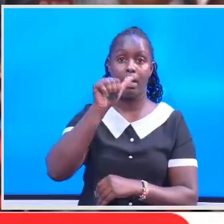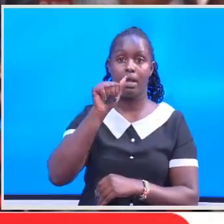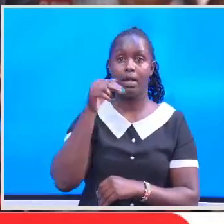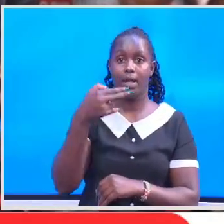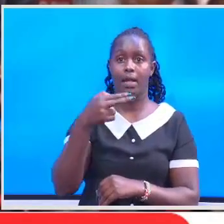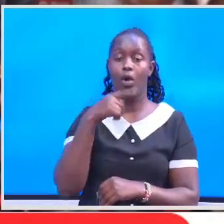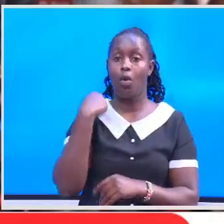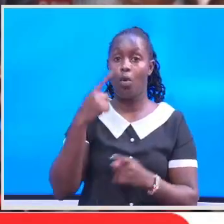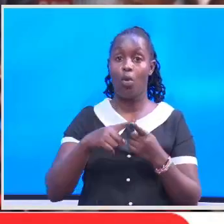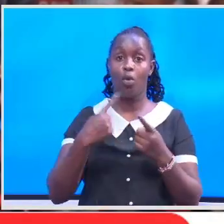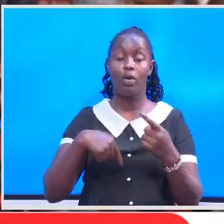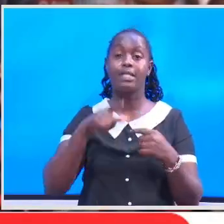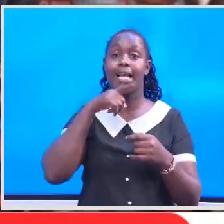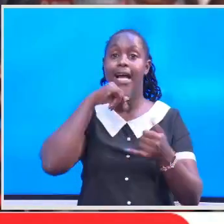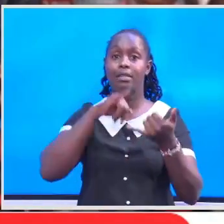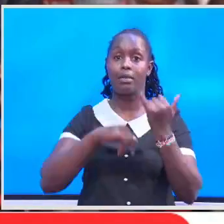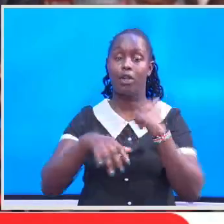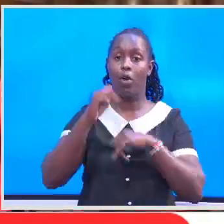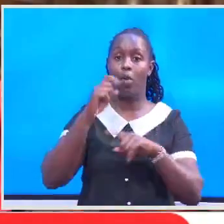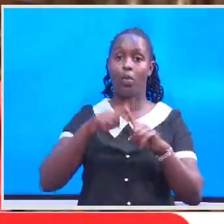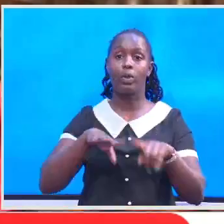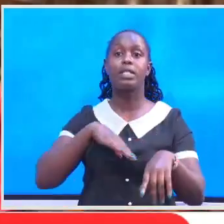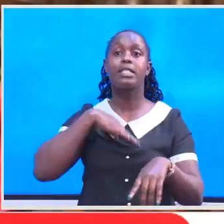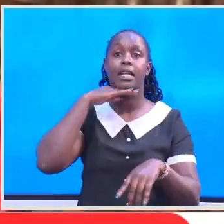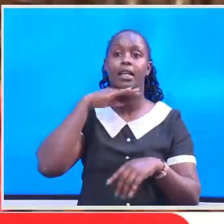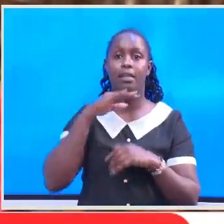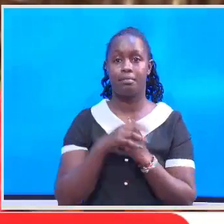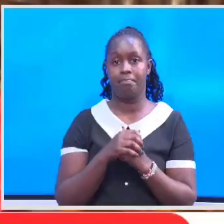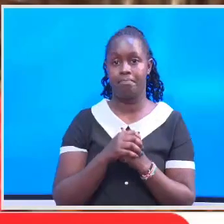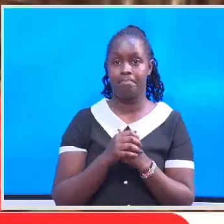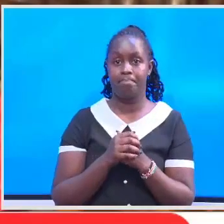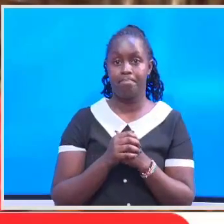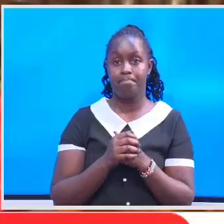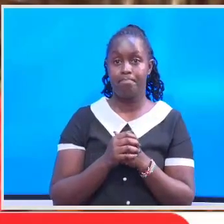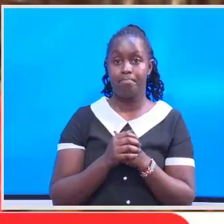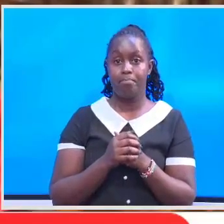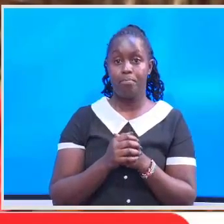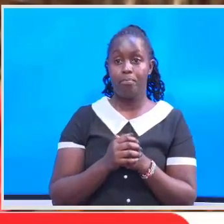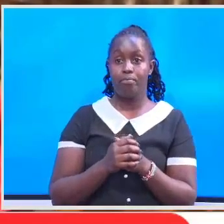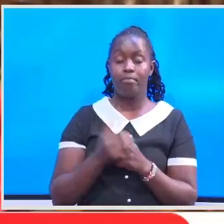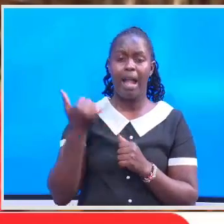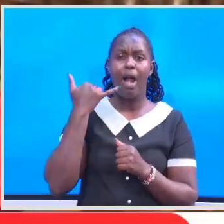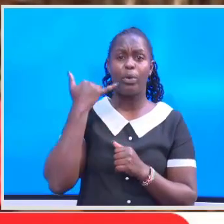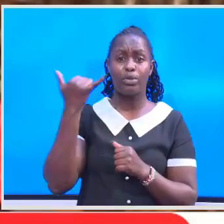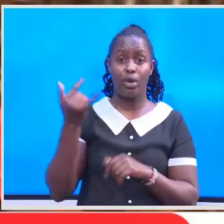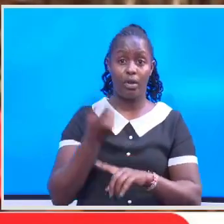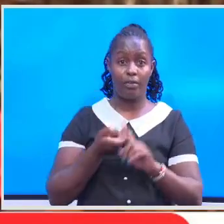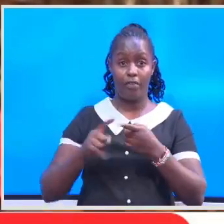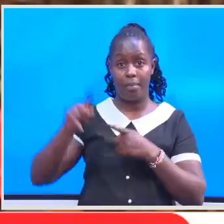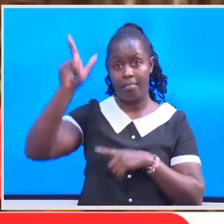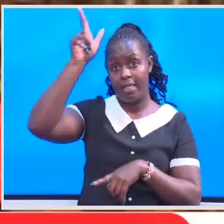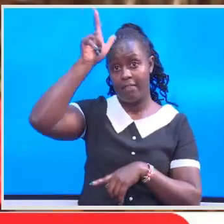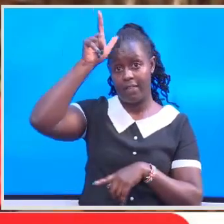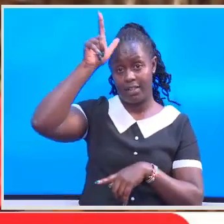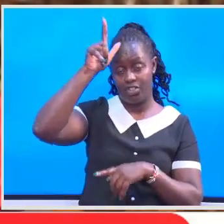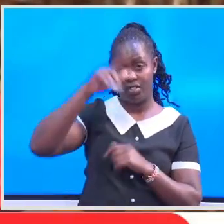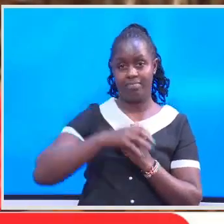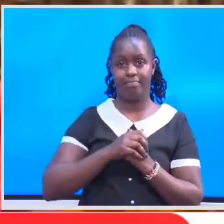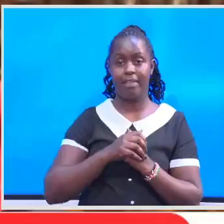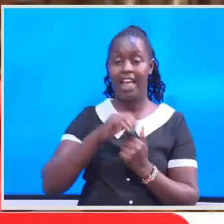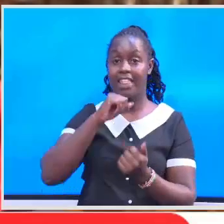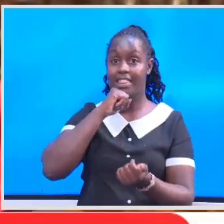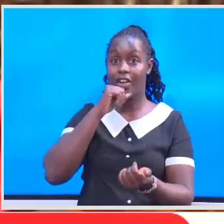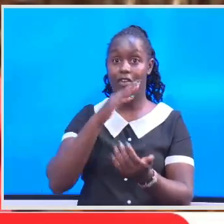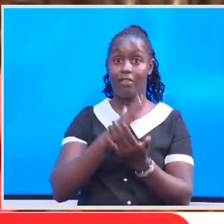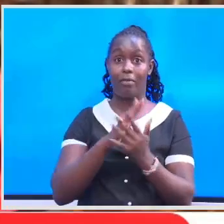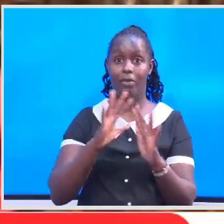was murdered, narrates how she received the news. So ni simu nilipigiwa kutoka huku Geshagi. Nika konfamiwa ya